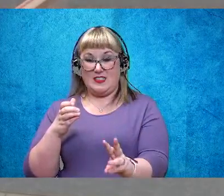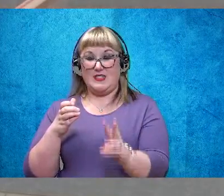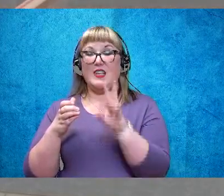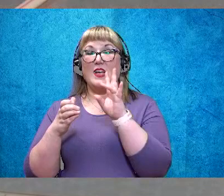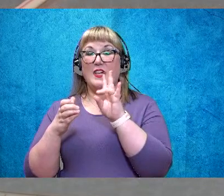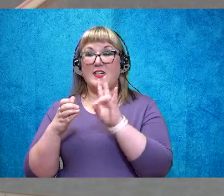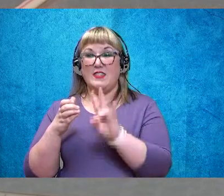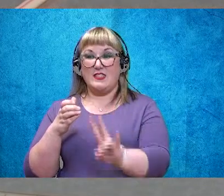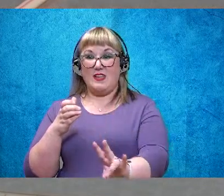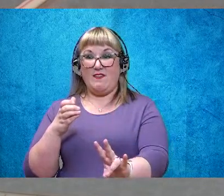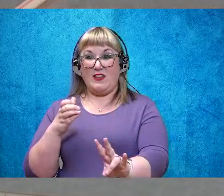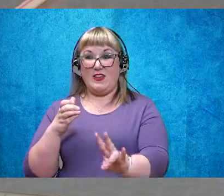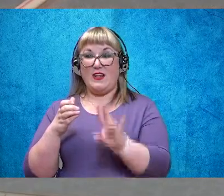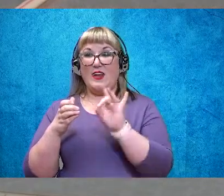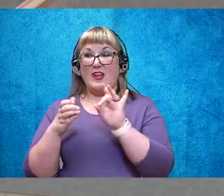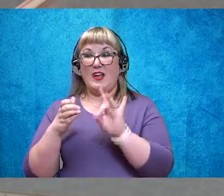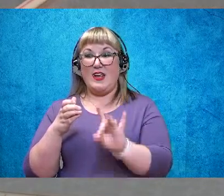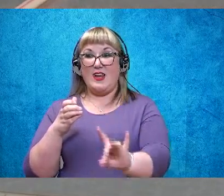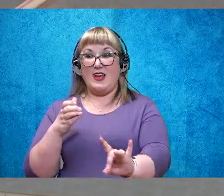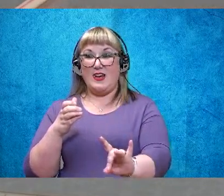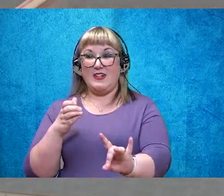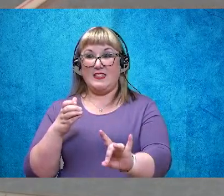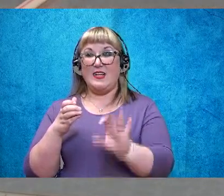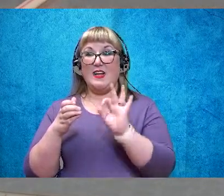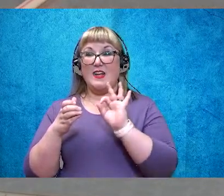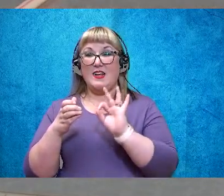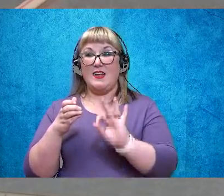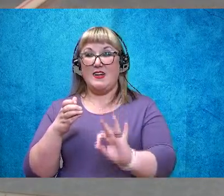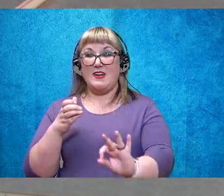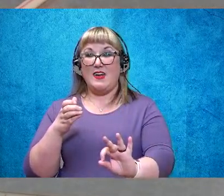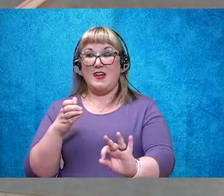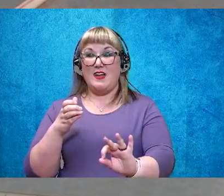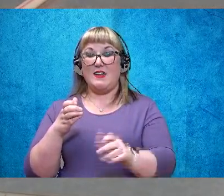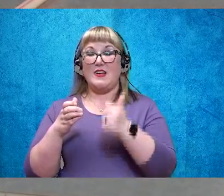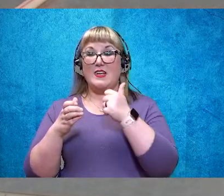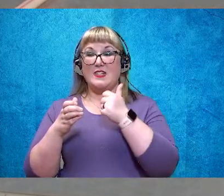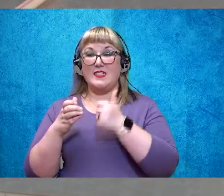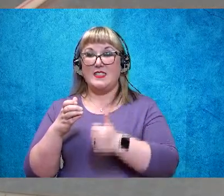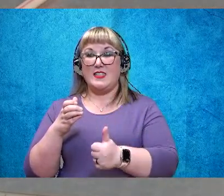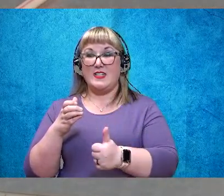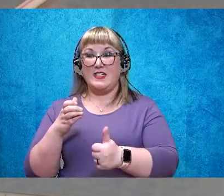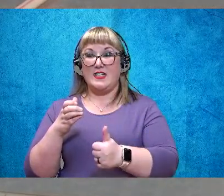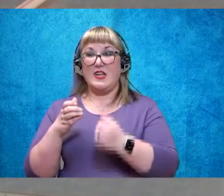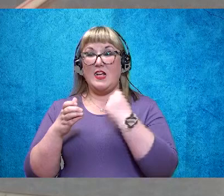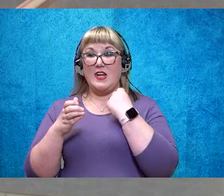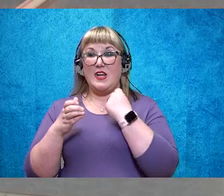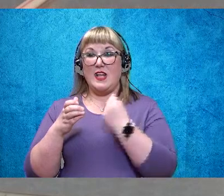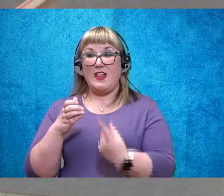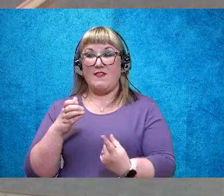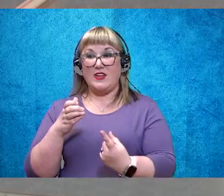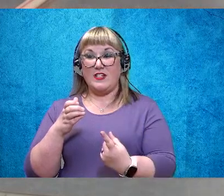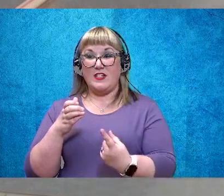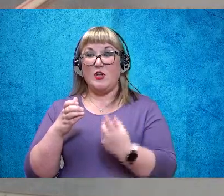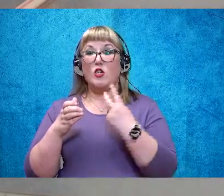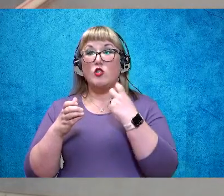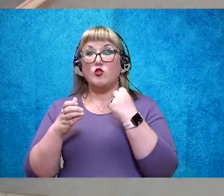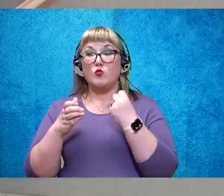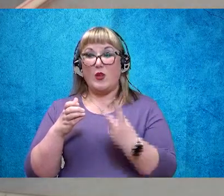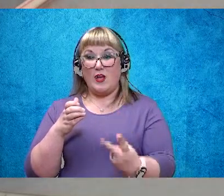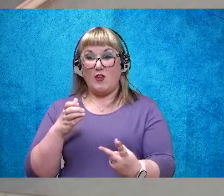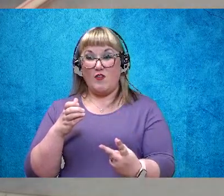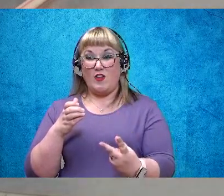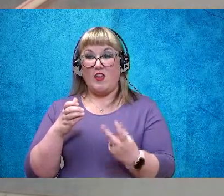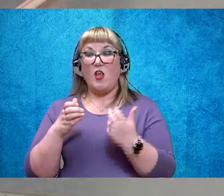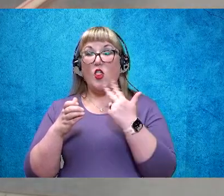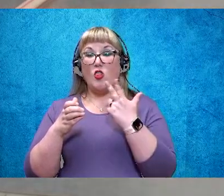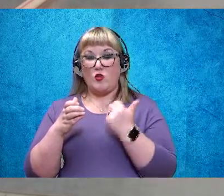6, 7, 8, 9, 10, 11,